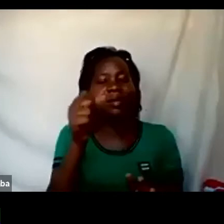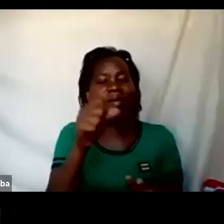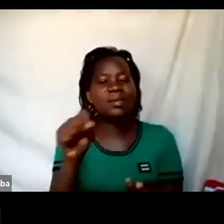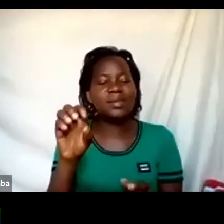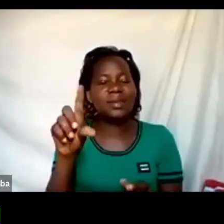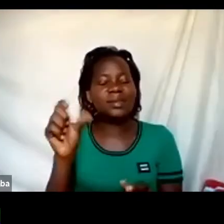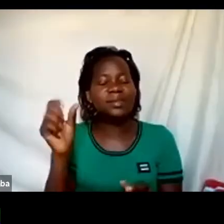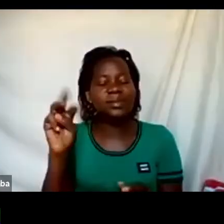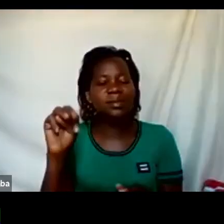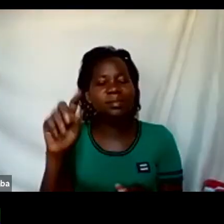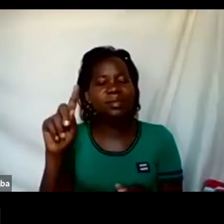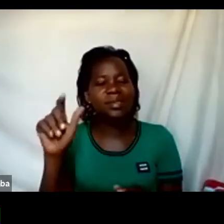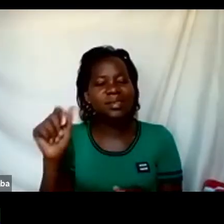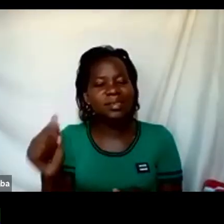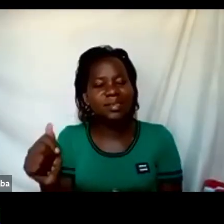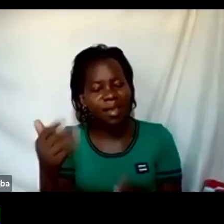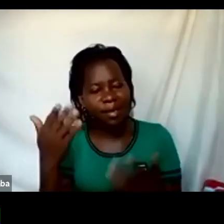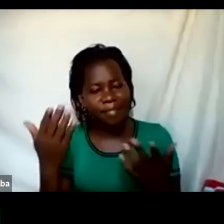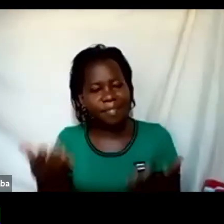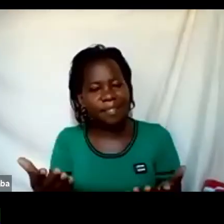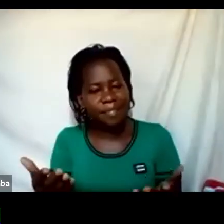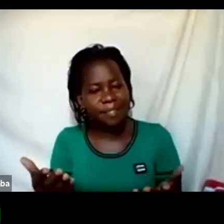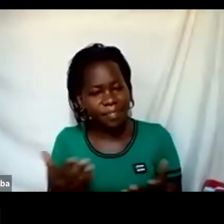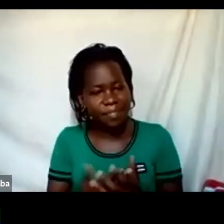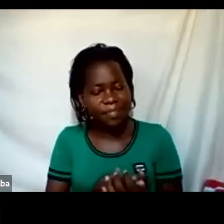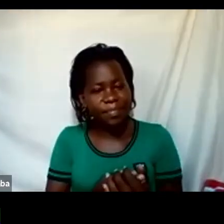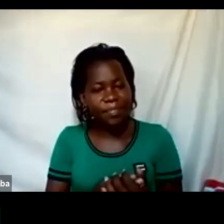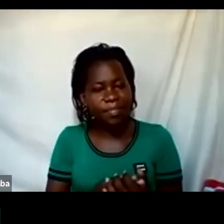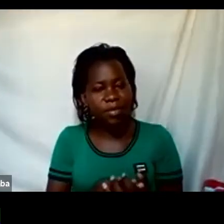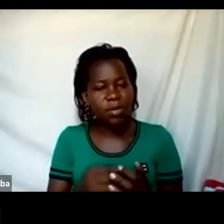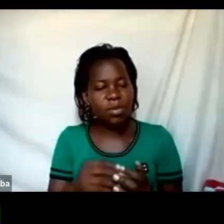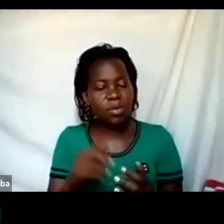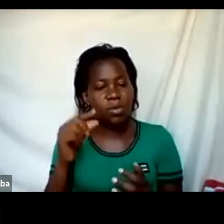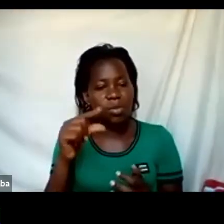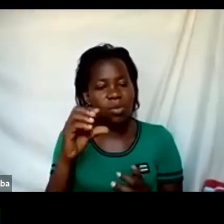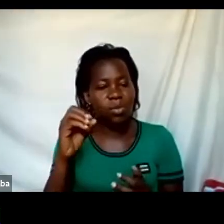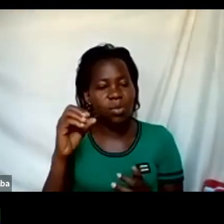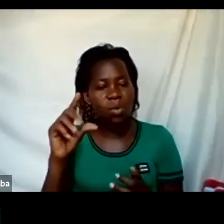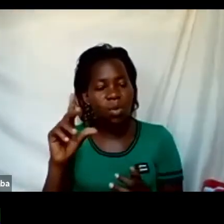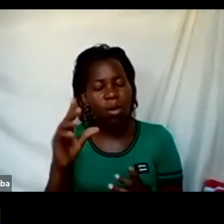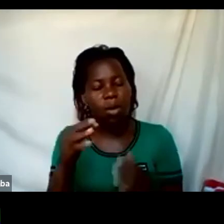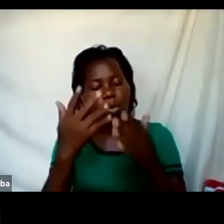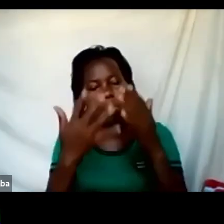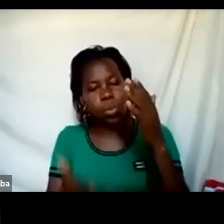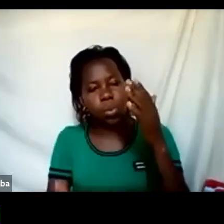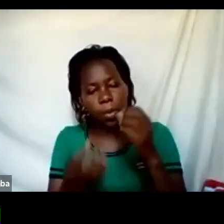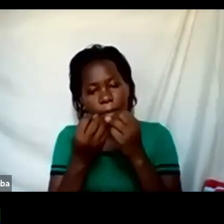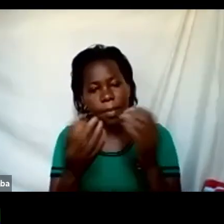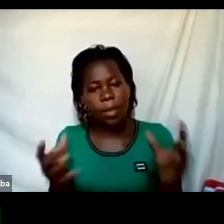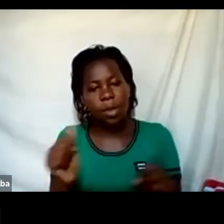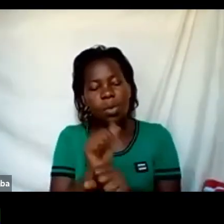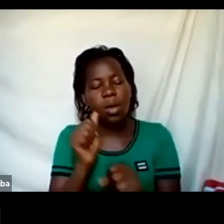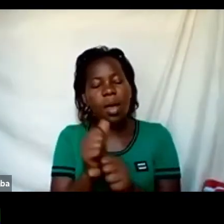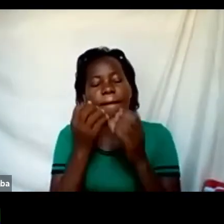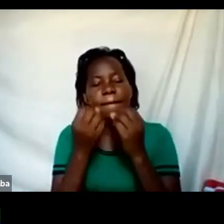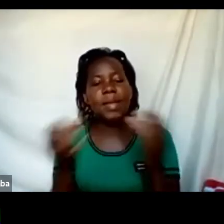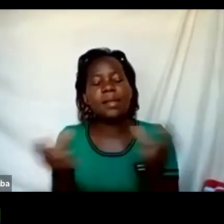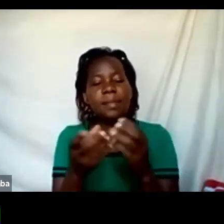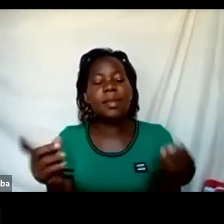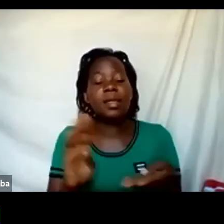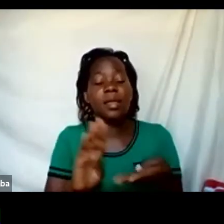likes of, I could go on, the list is too long. Mitch, we've worked with Mitch for a while in